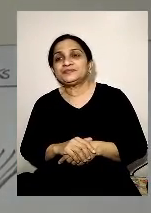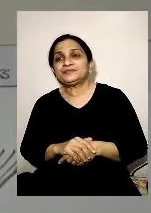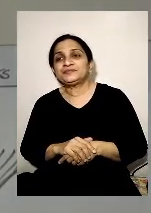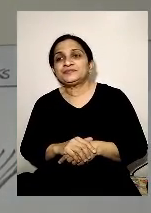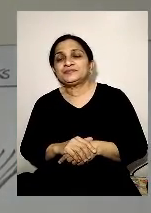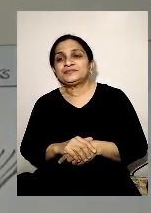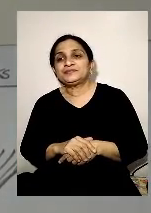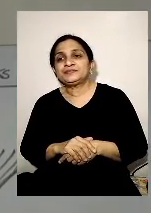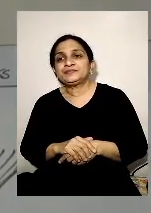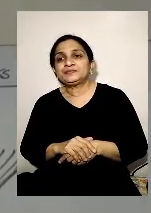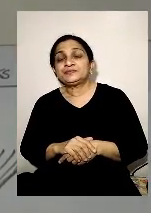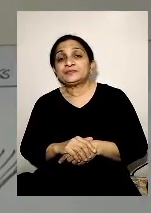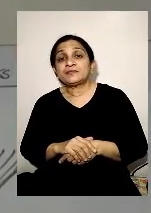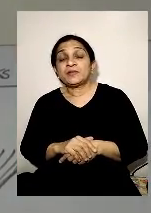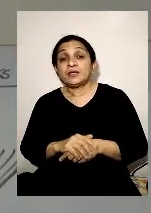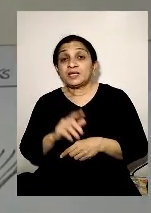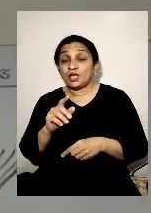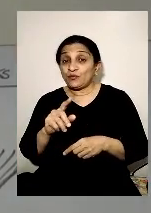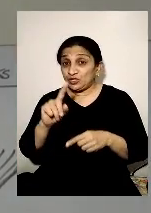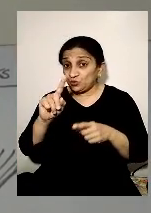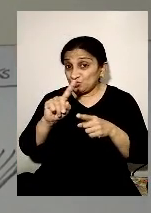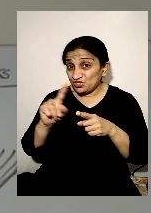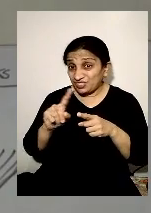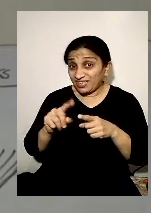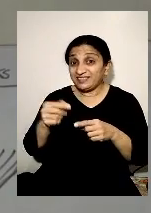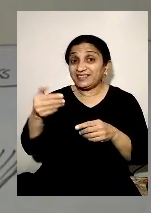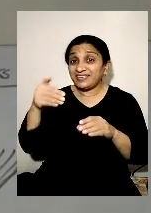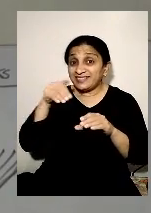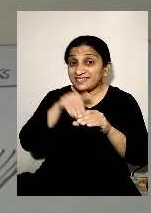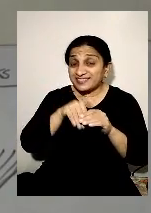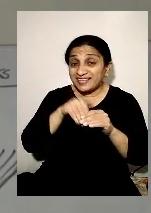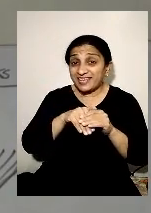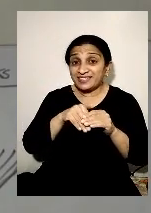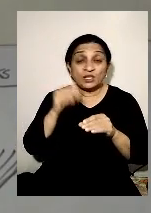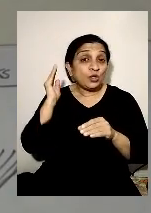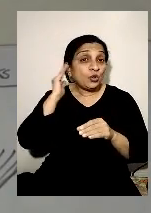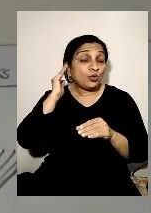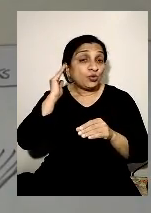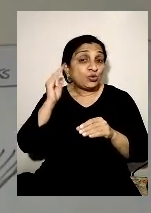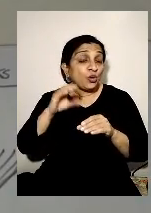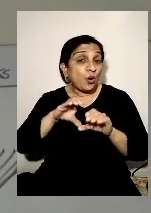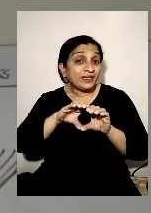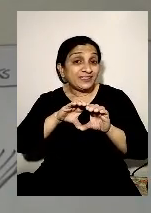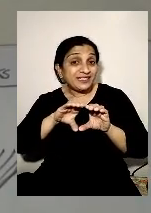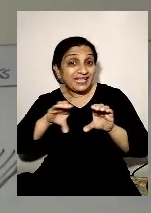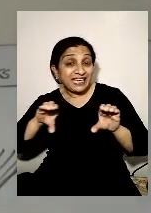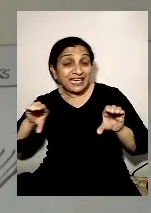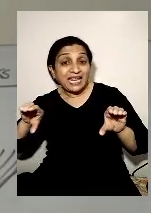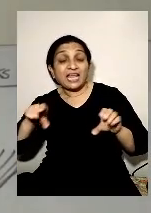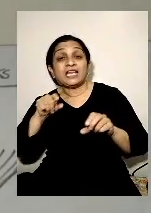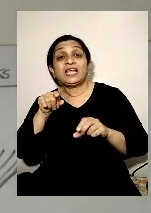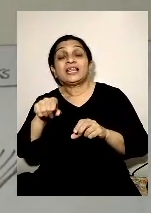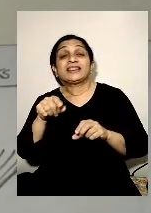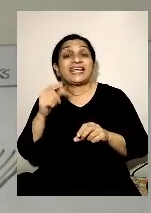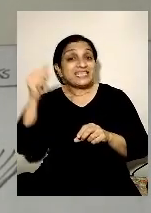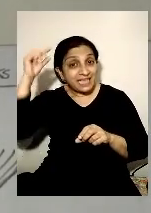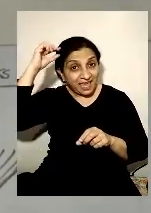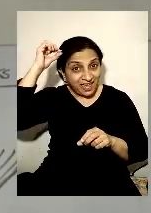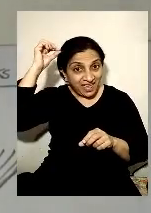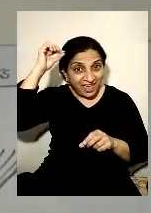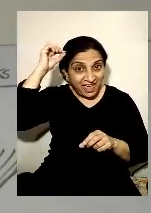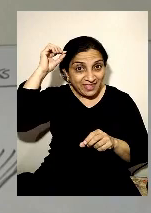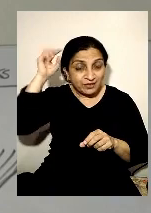will all be the hair in the auditory canal which is preventing the external